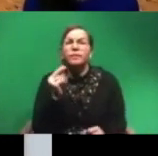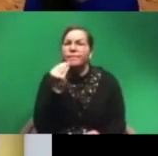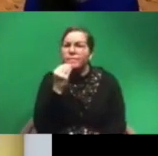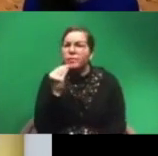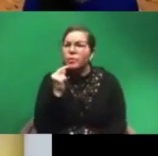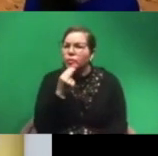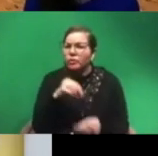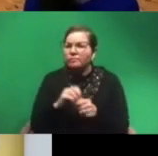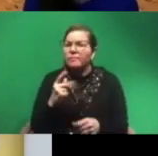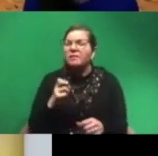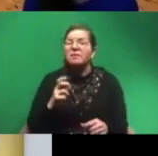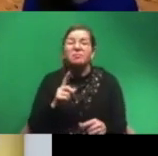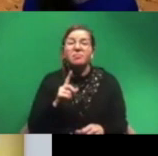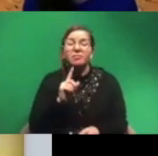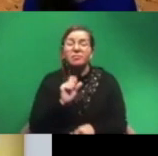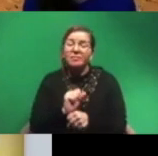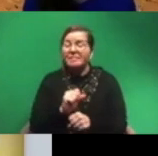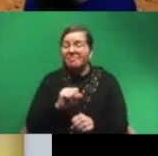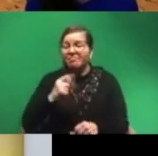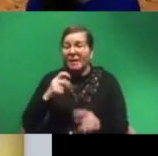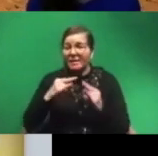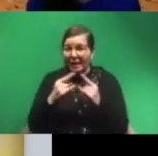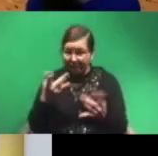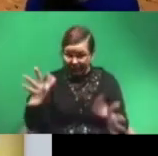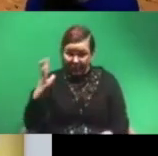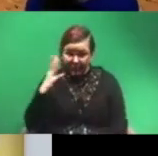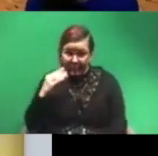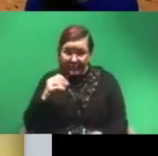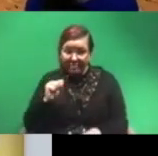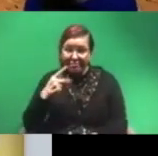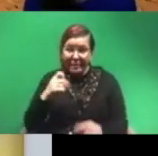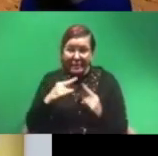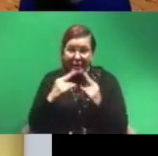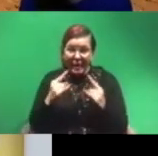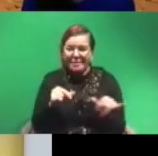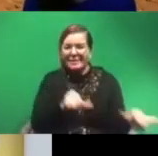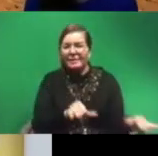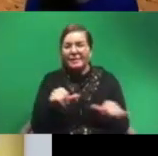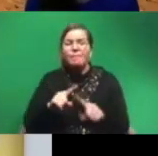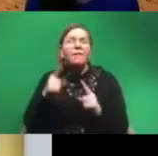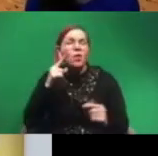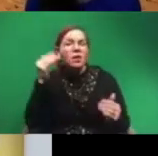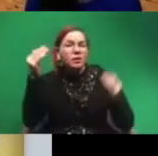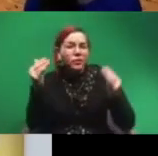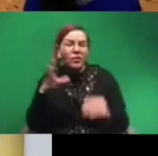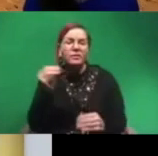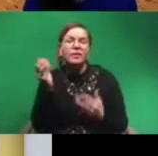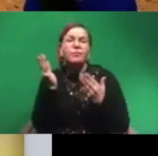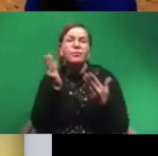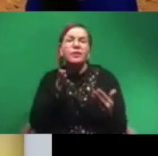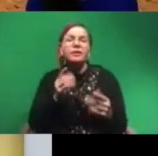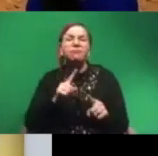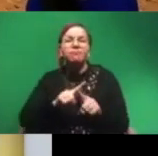And basically it's like space camp. So if anyone's been to space camp, it's pretty much like that, but for adults, and we bring in some